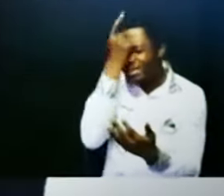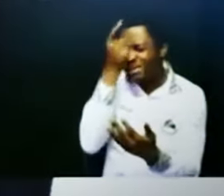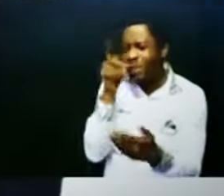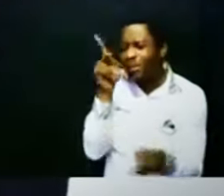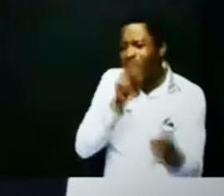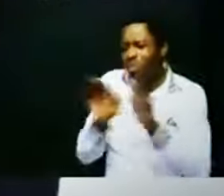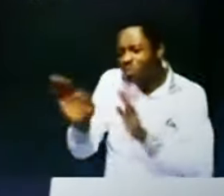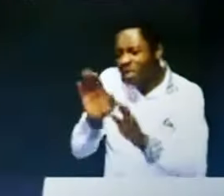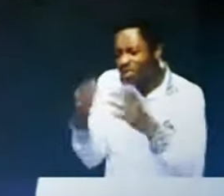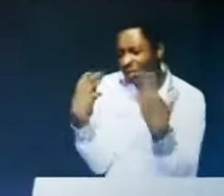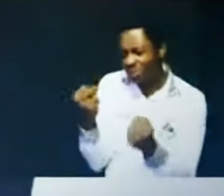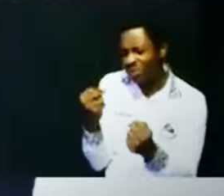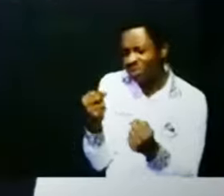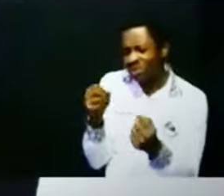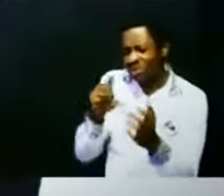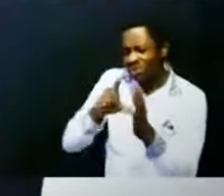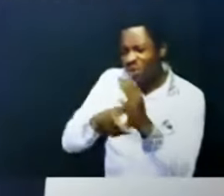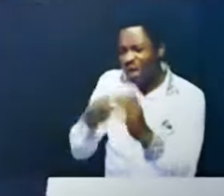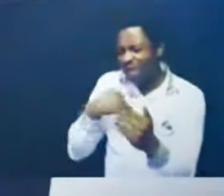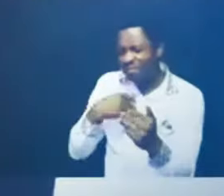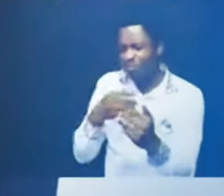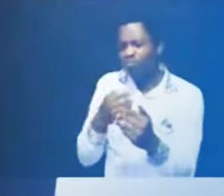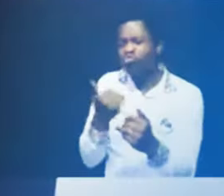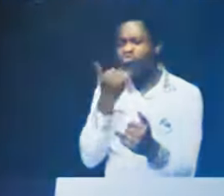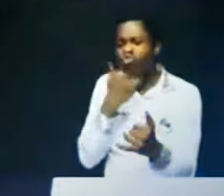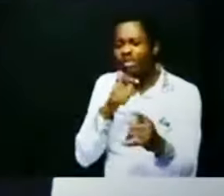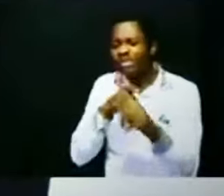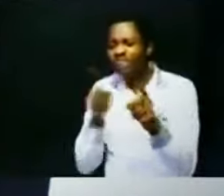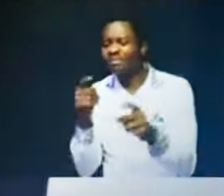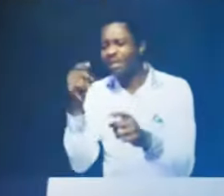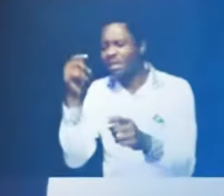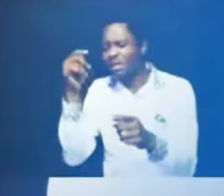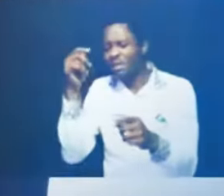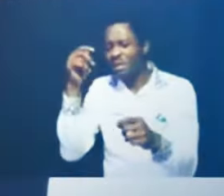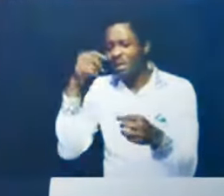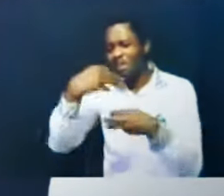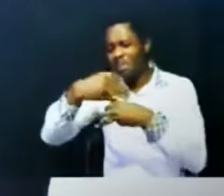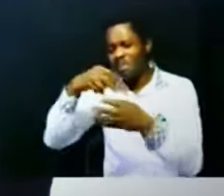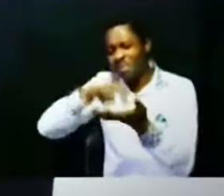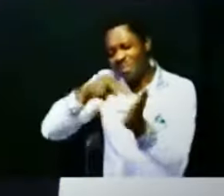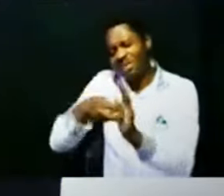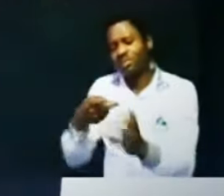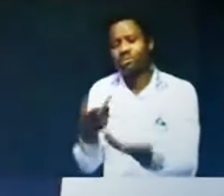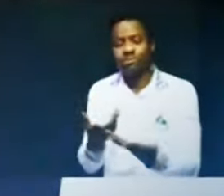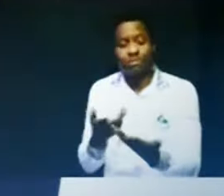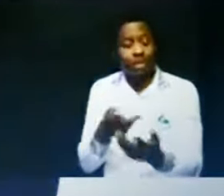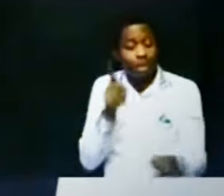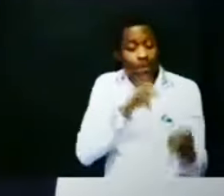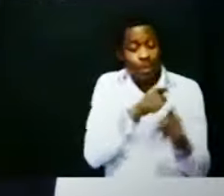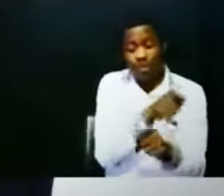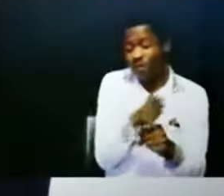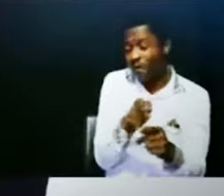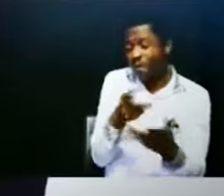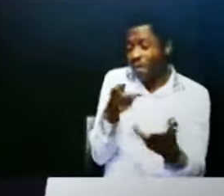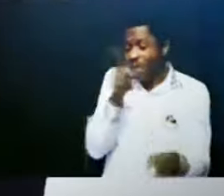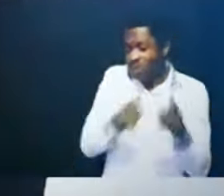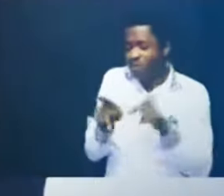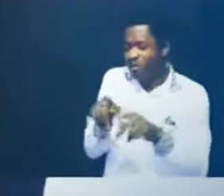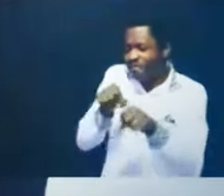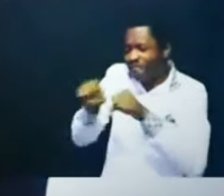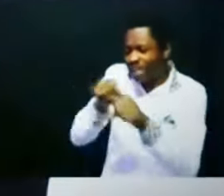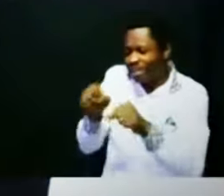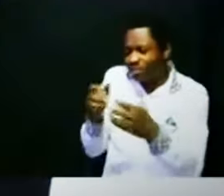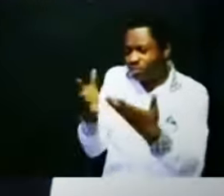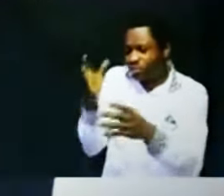Now, people fight for their image and hold grudge against anyone who they perceive will